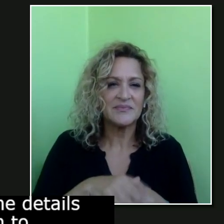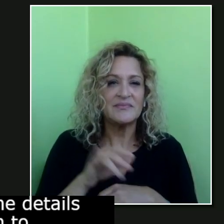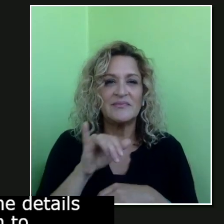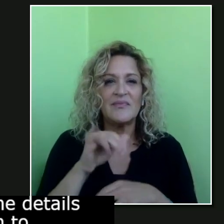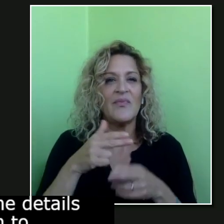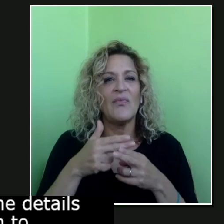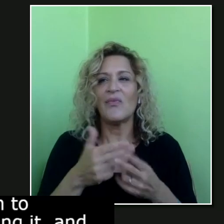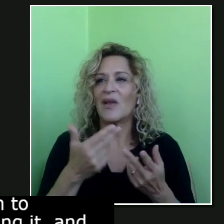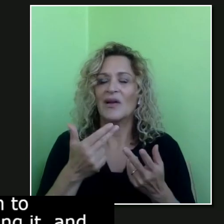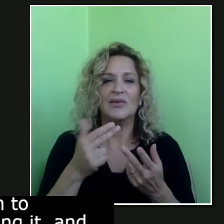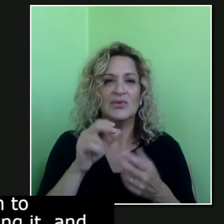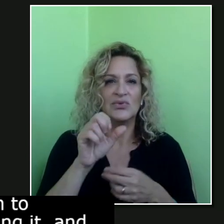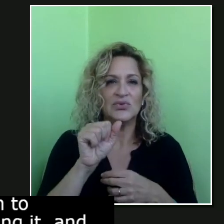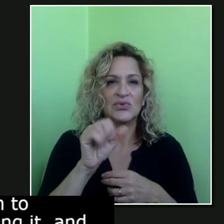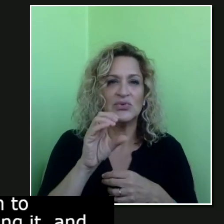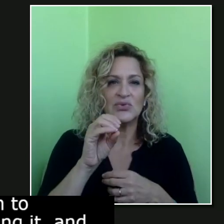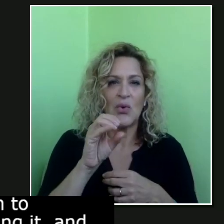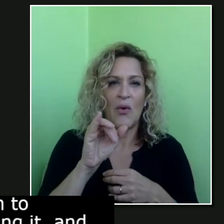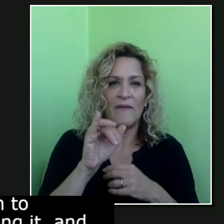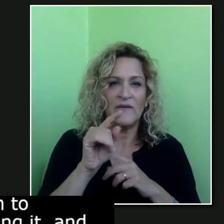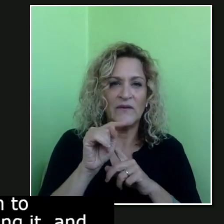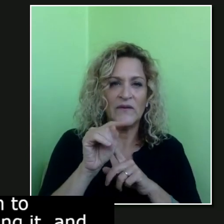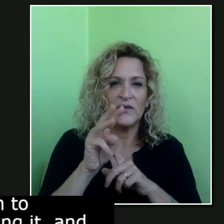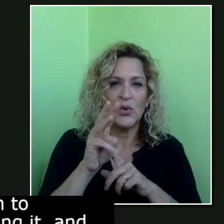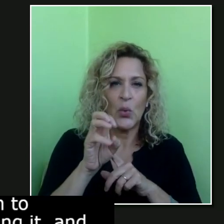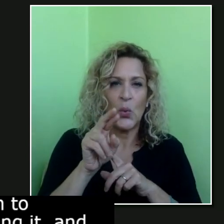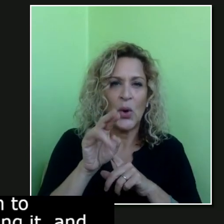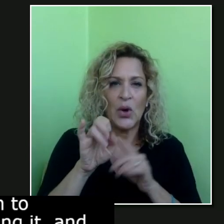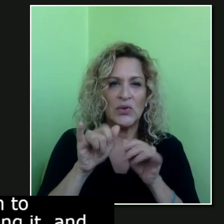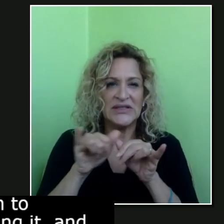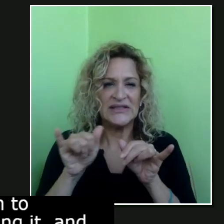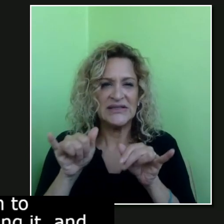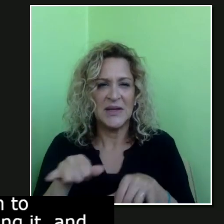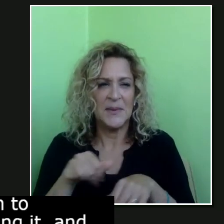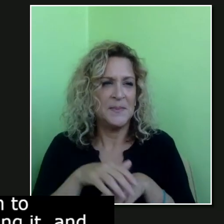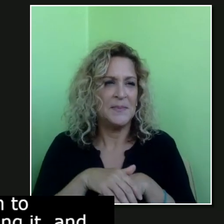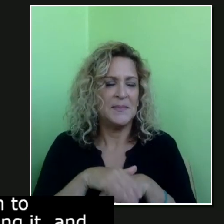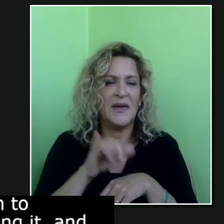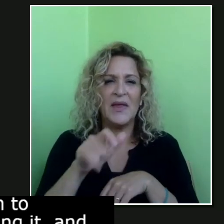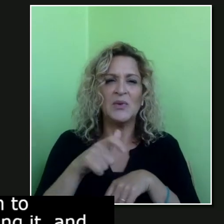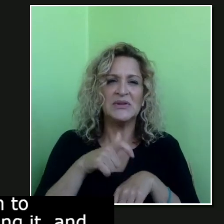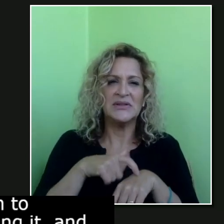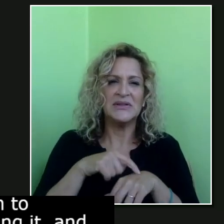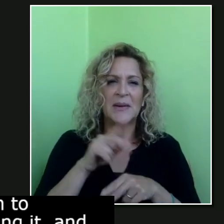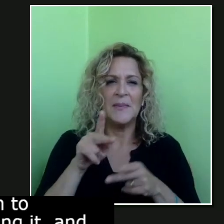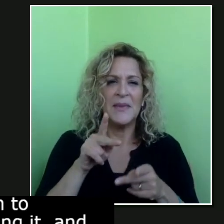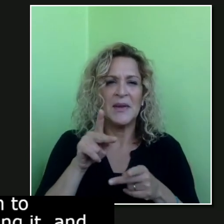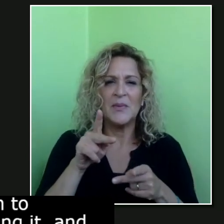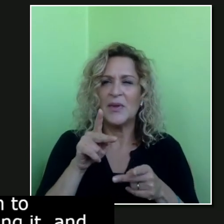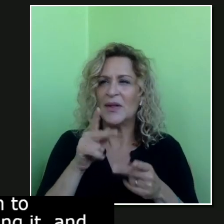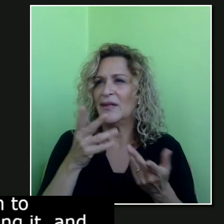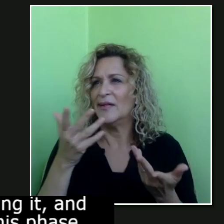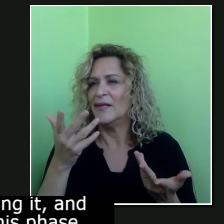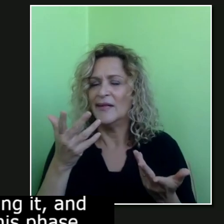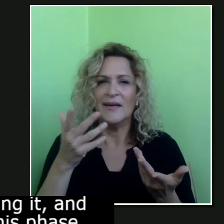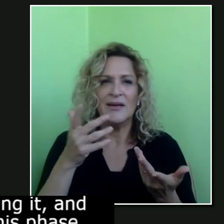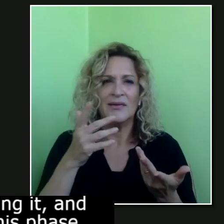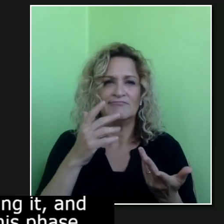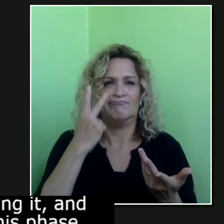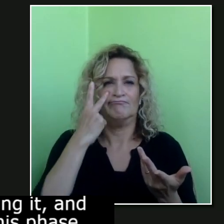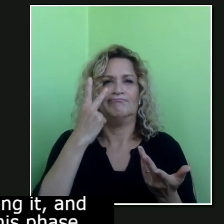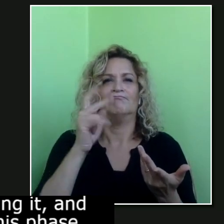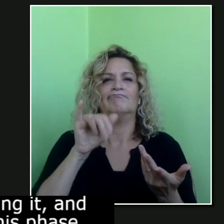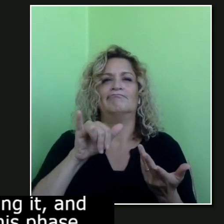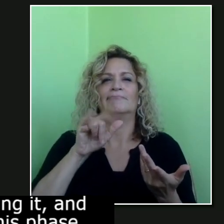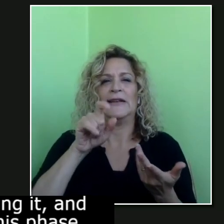systems. There was this phase that people went through where we said, okay, look, there's middleware. You need to have middleware that makes it